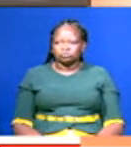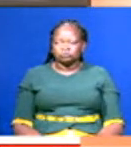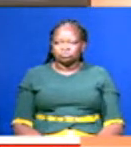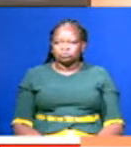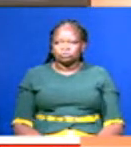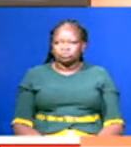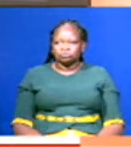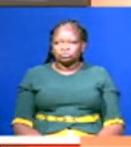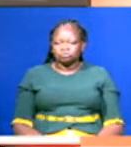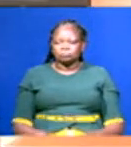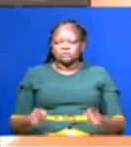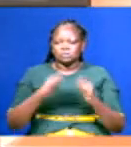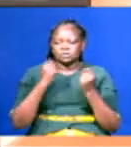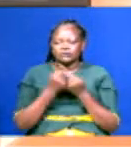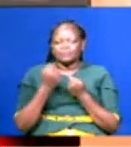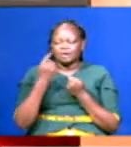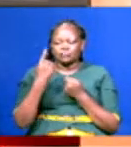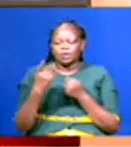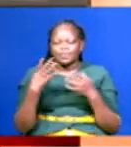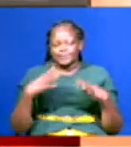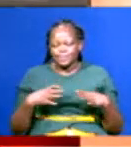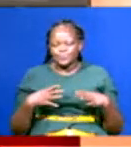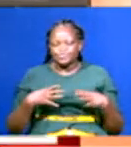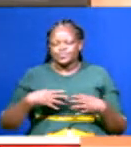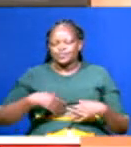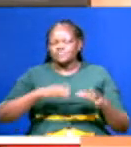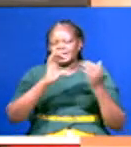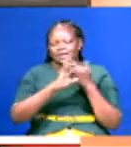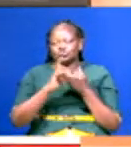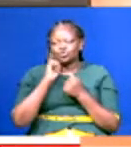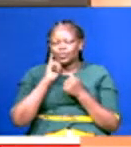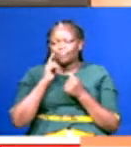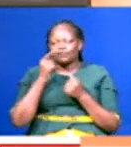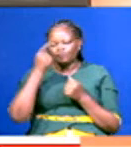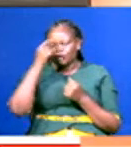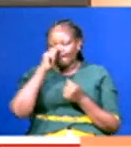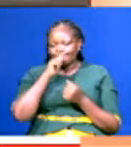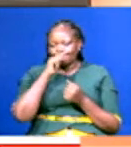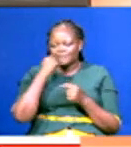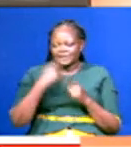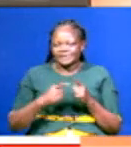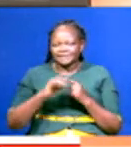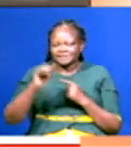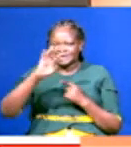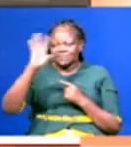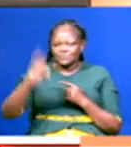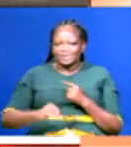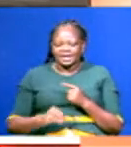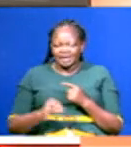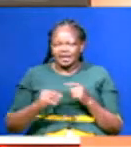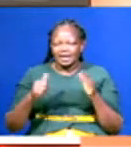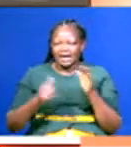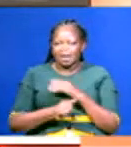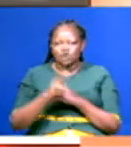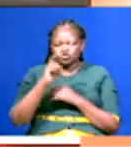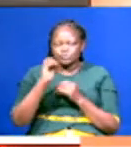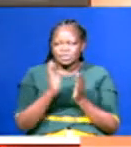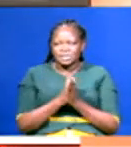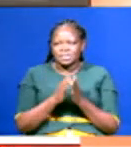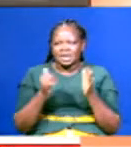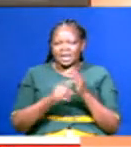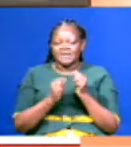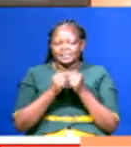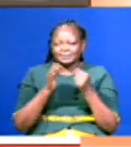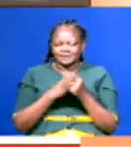Now, a team of 31 athletes will depart the country tomorrow for Dar es Salaam for this year's East Africa Under 20 and Under 18